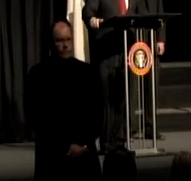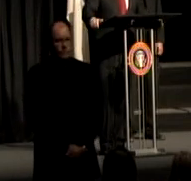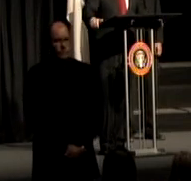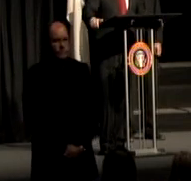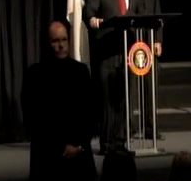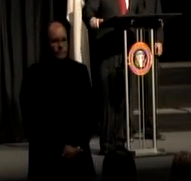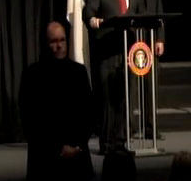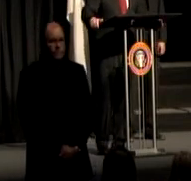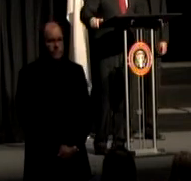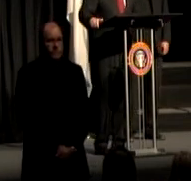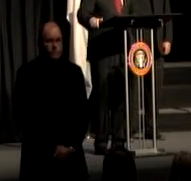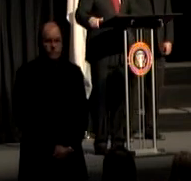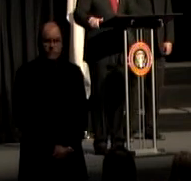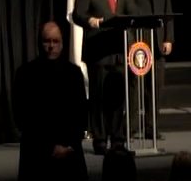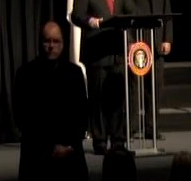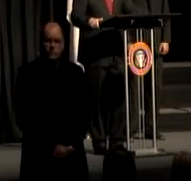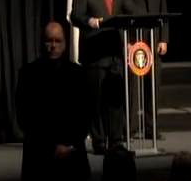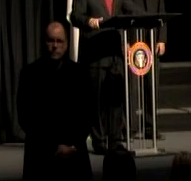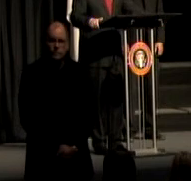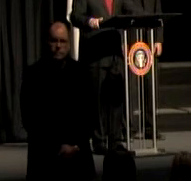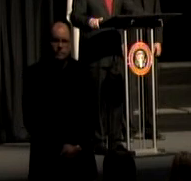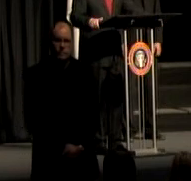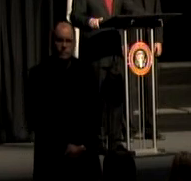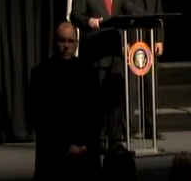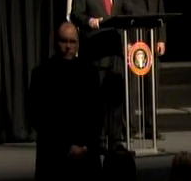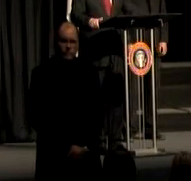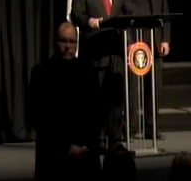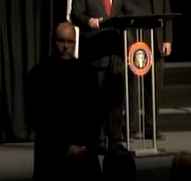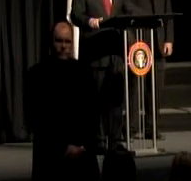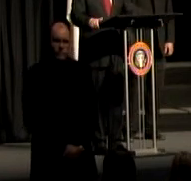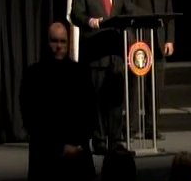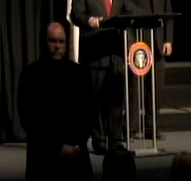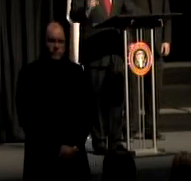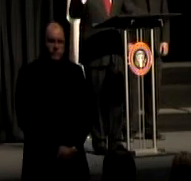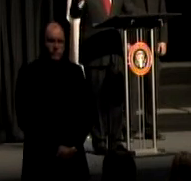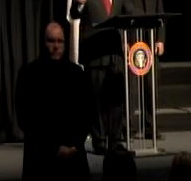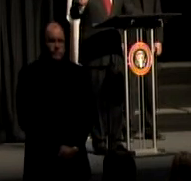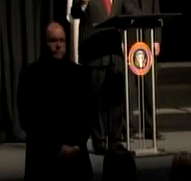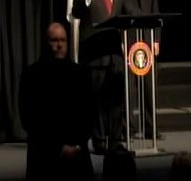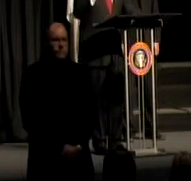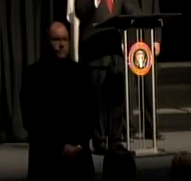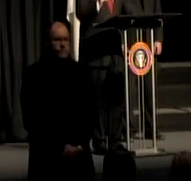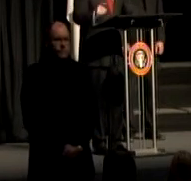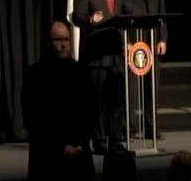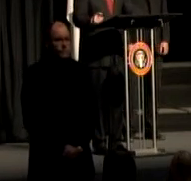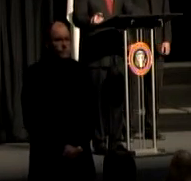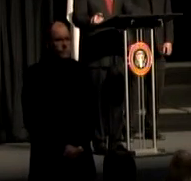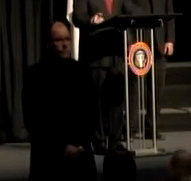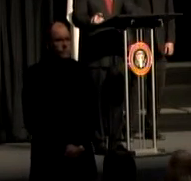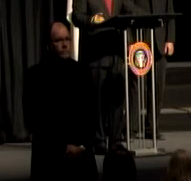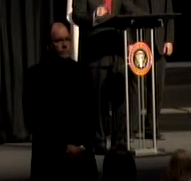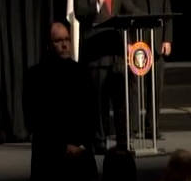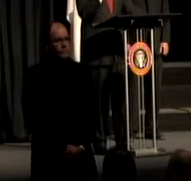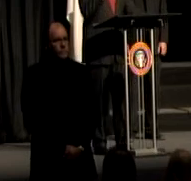wow God is good how do we do that each and every one